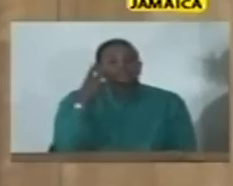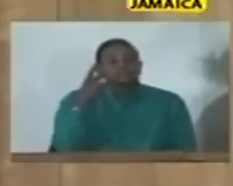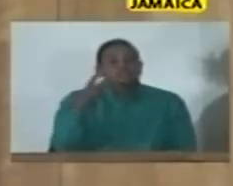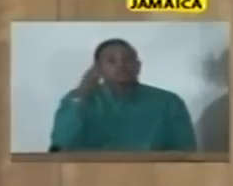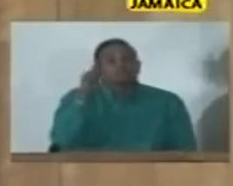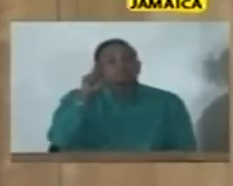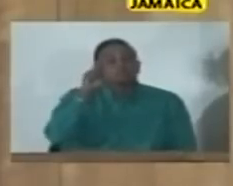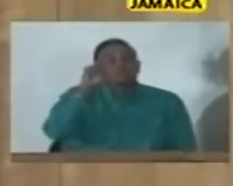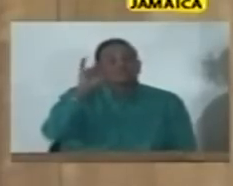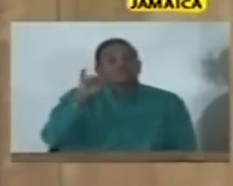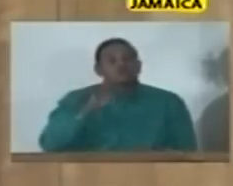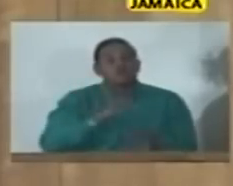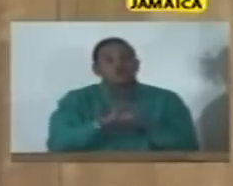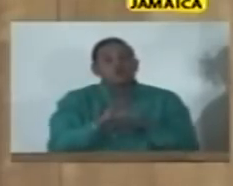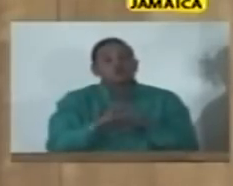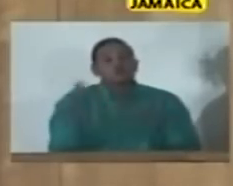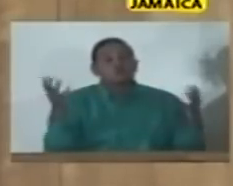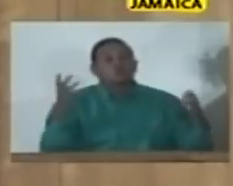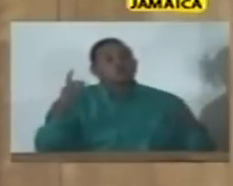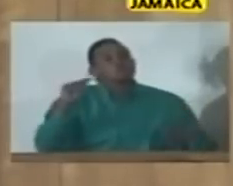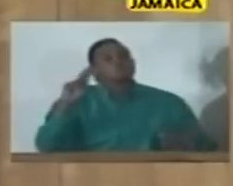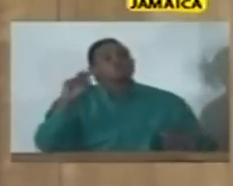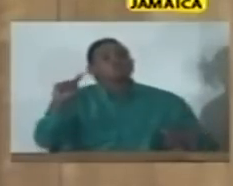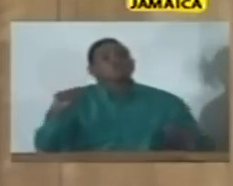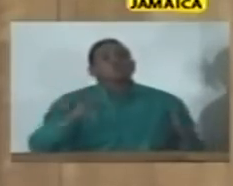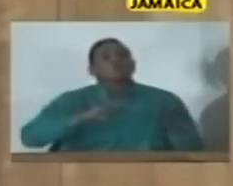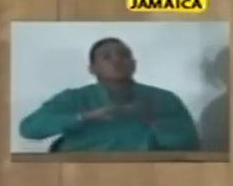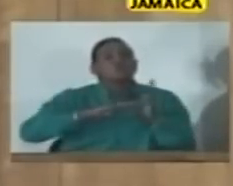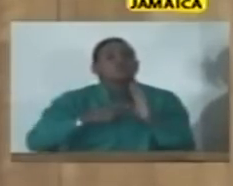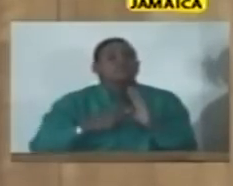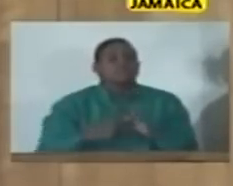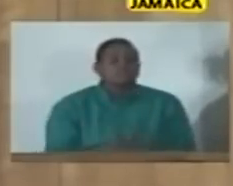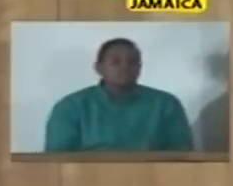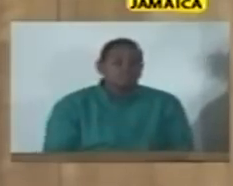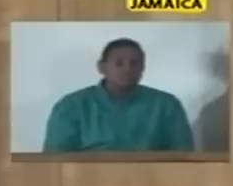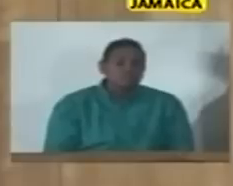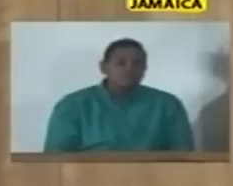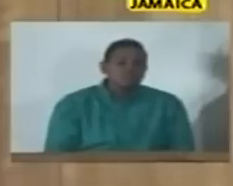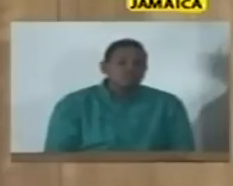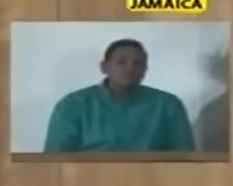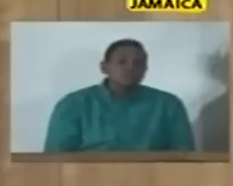Knight, as to what is a trust. You would well recall